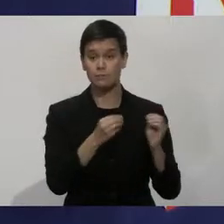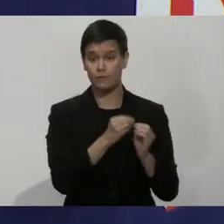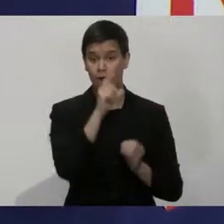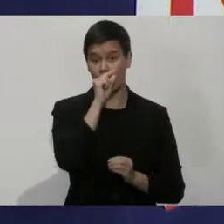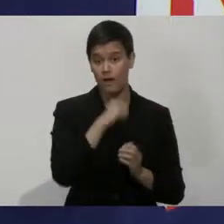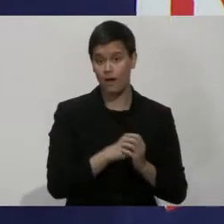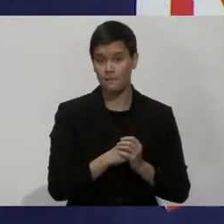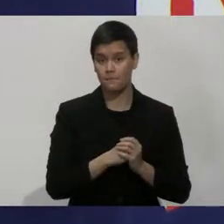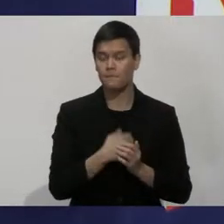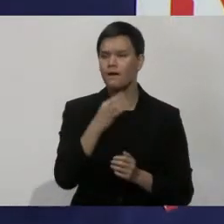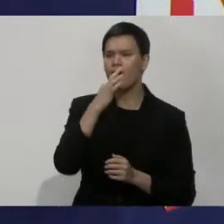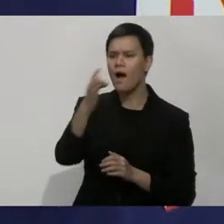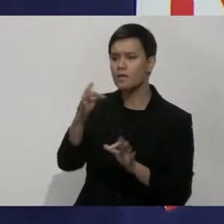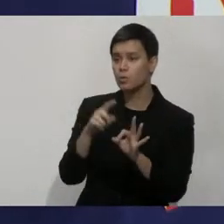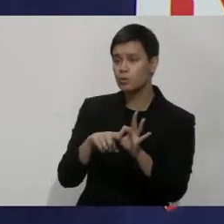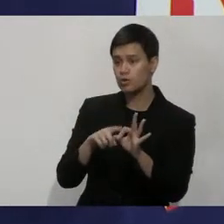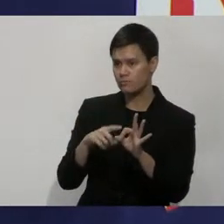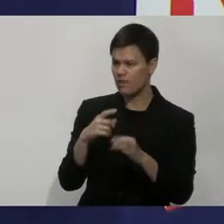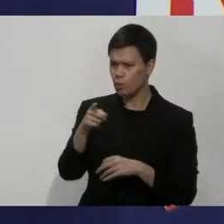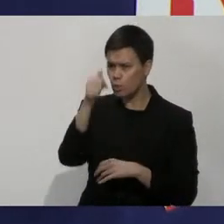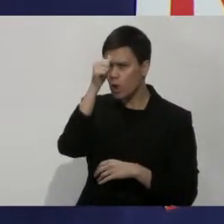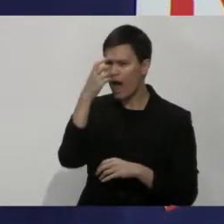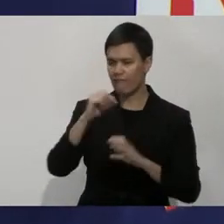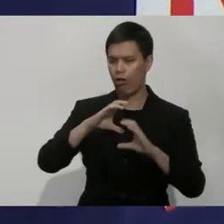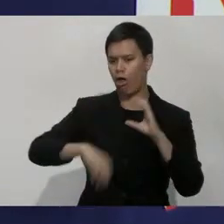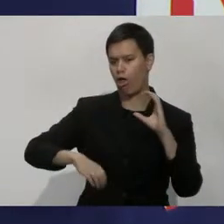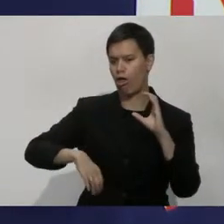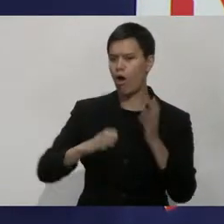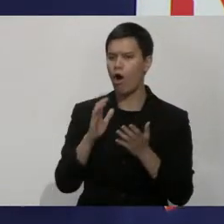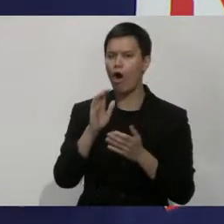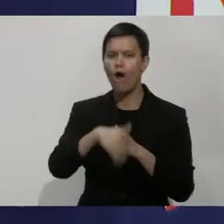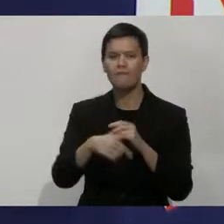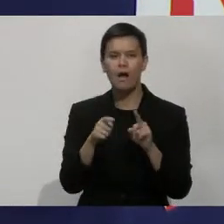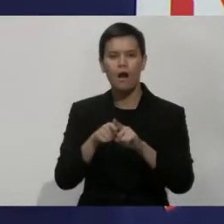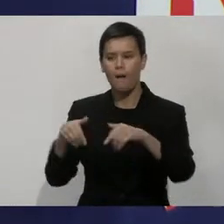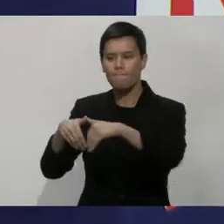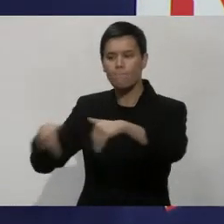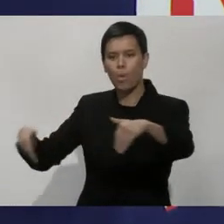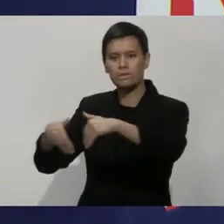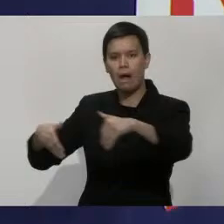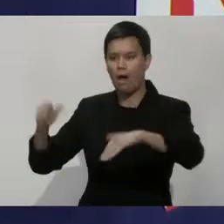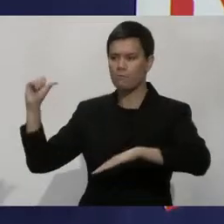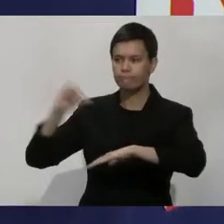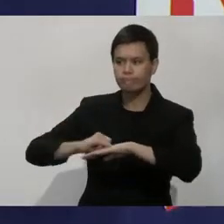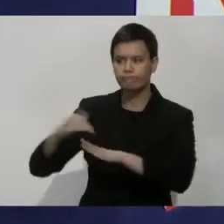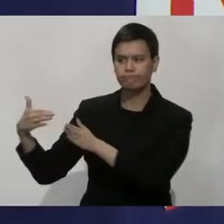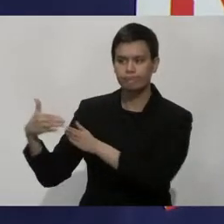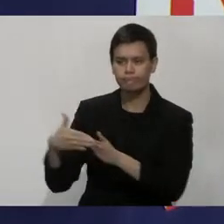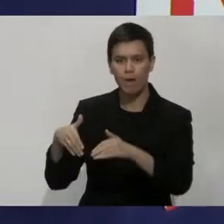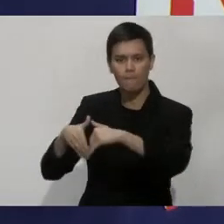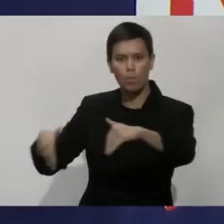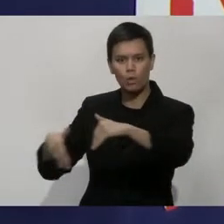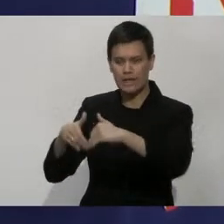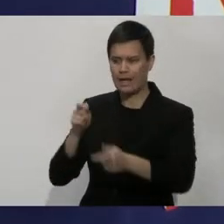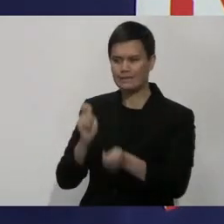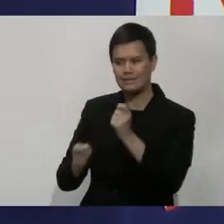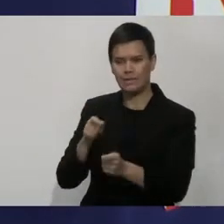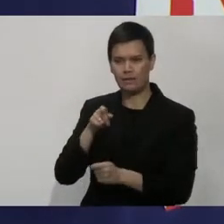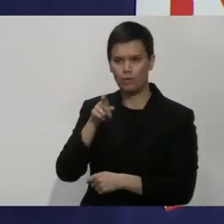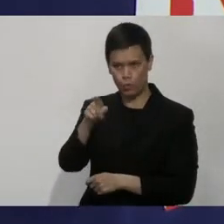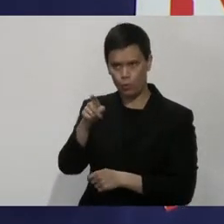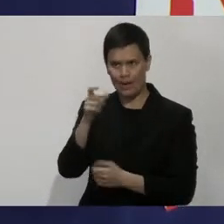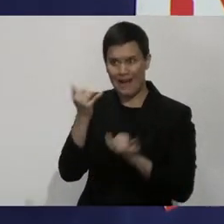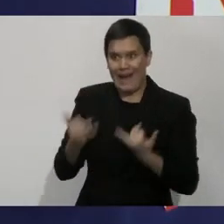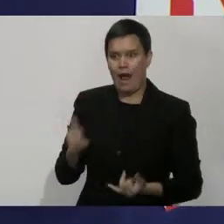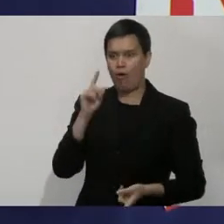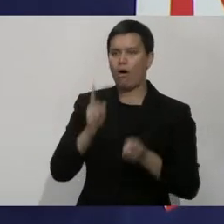miscommunication over what was happening with border-facing workers and testing? Look, we've gone over this exhaustively